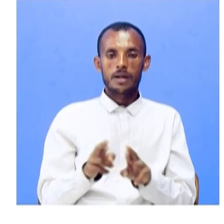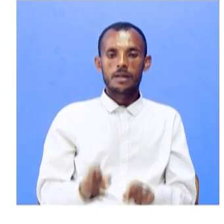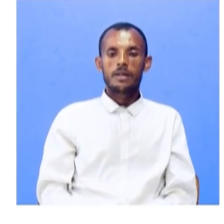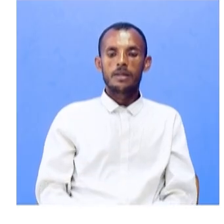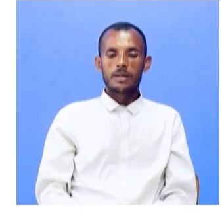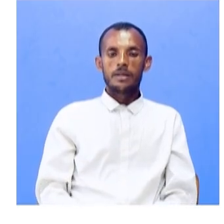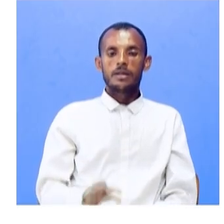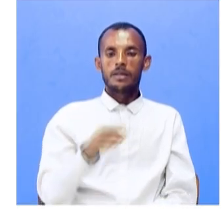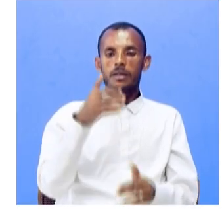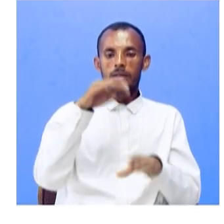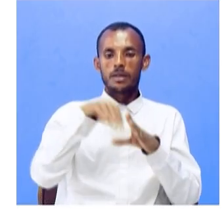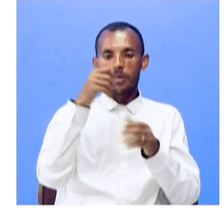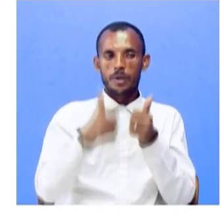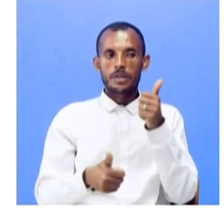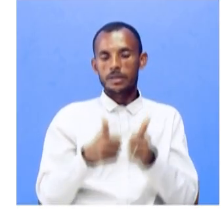in which